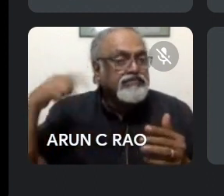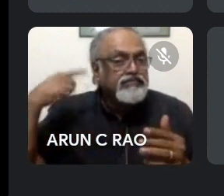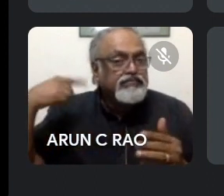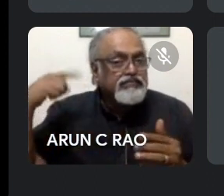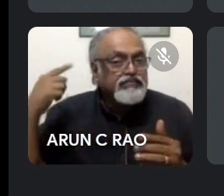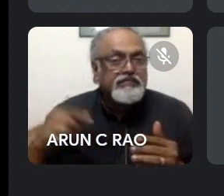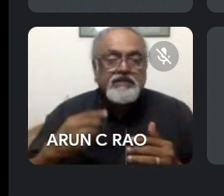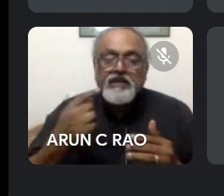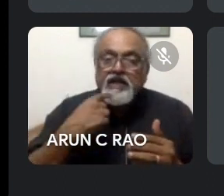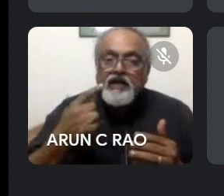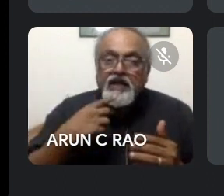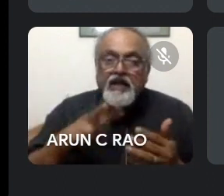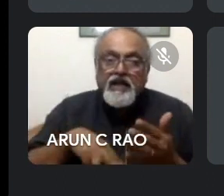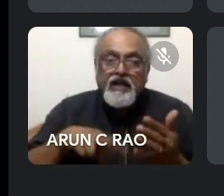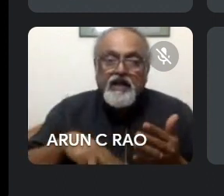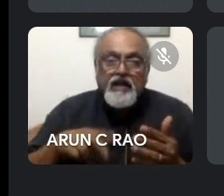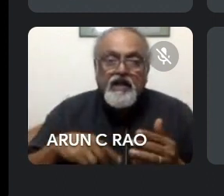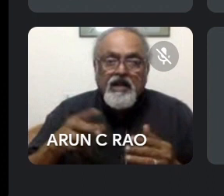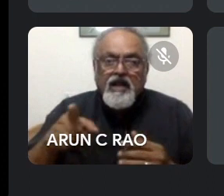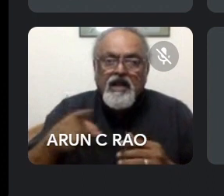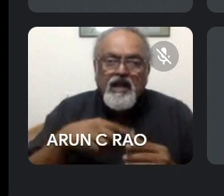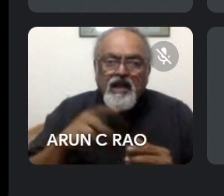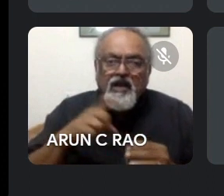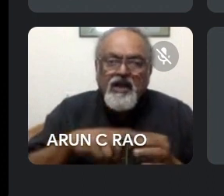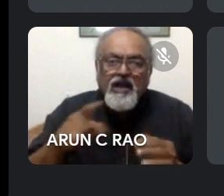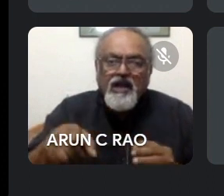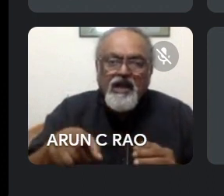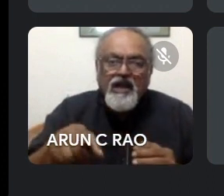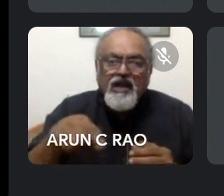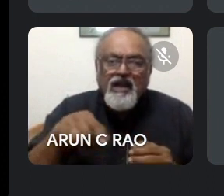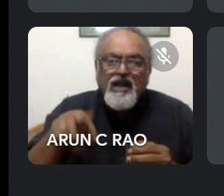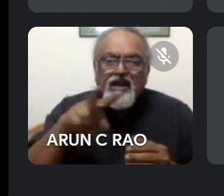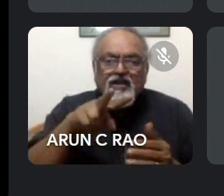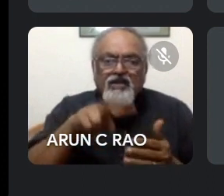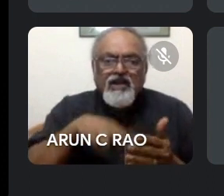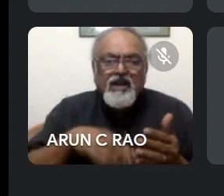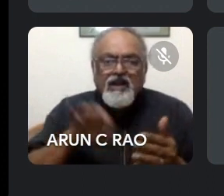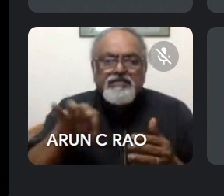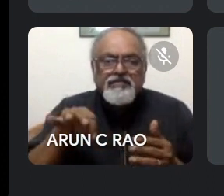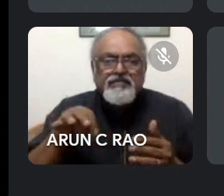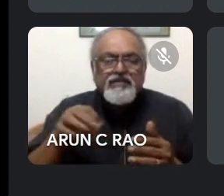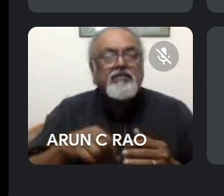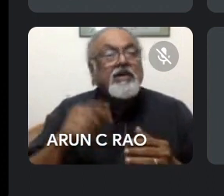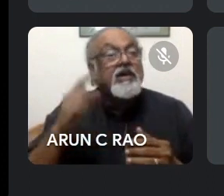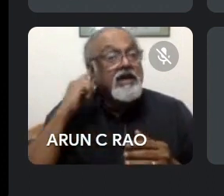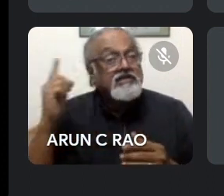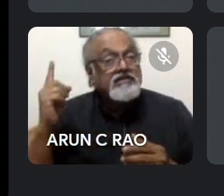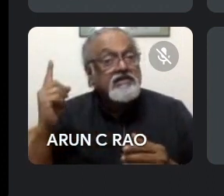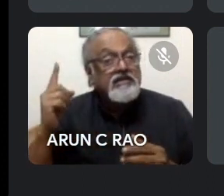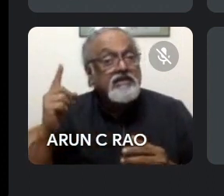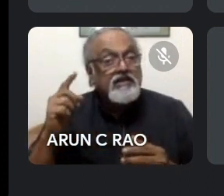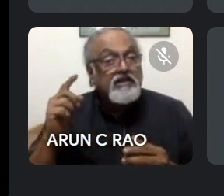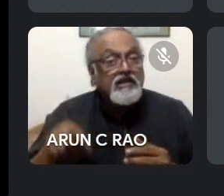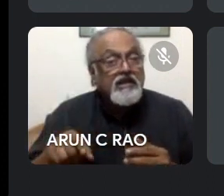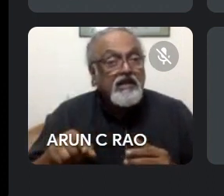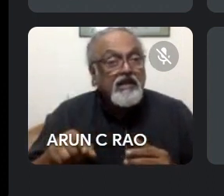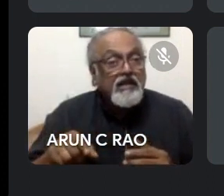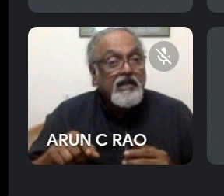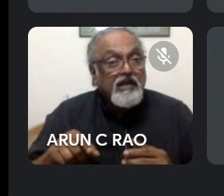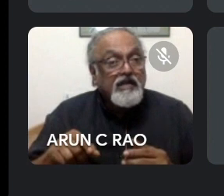close friends say, oh, Parikshith, you don't read, you listen, don't you? And that subtle act of correction